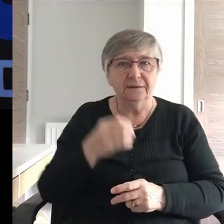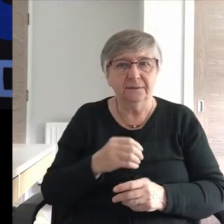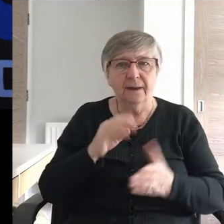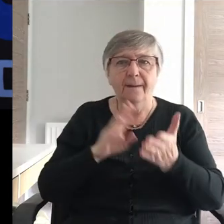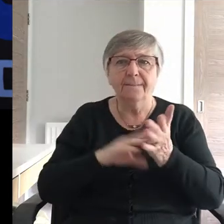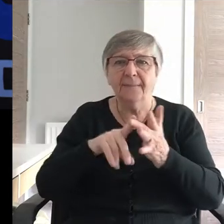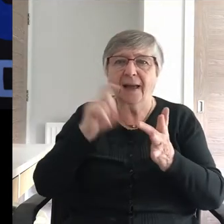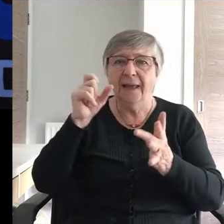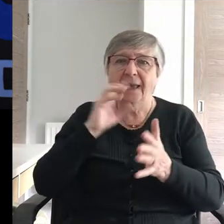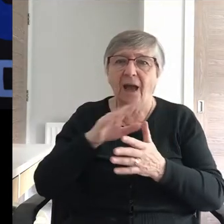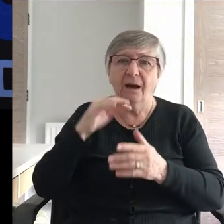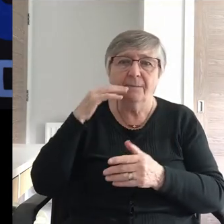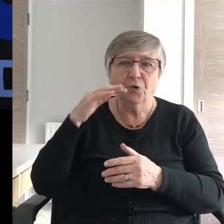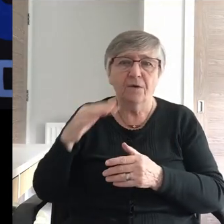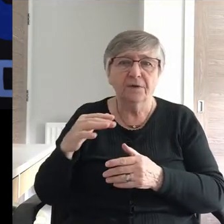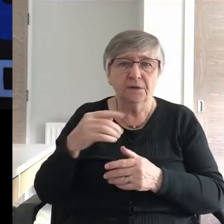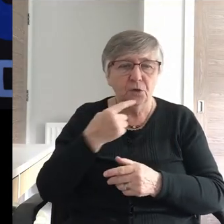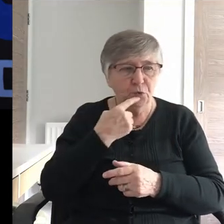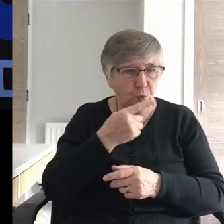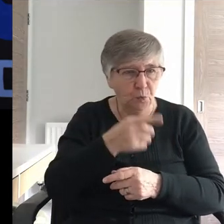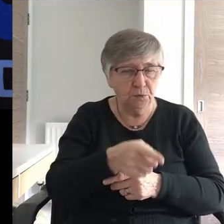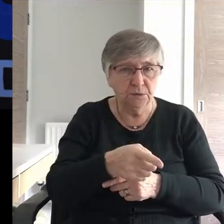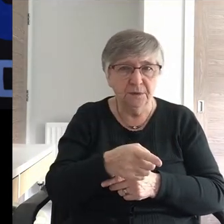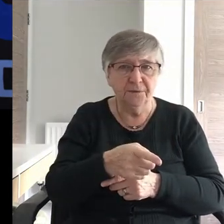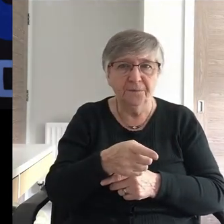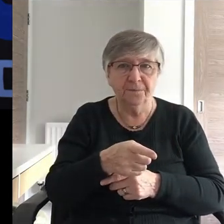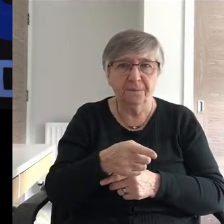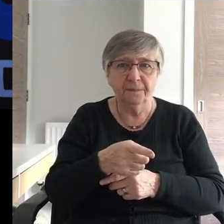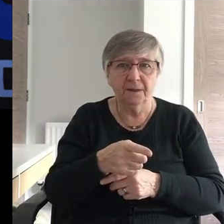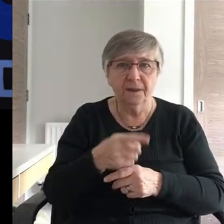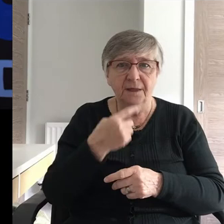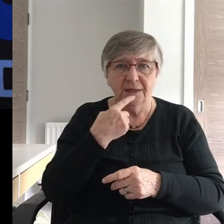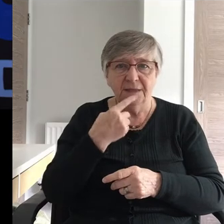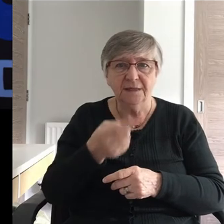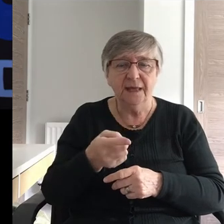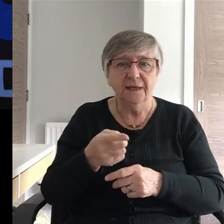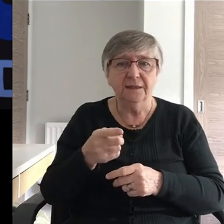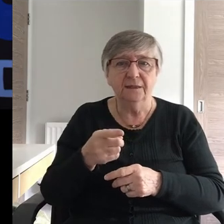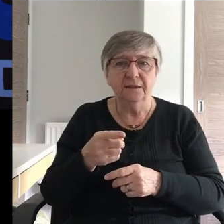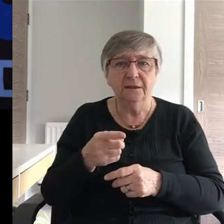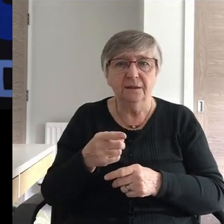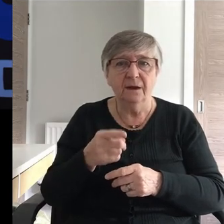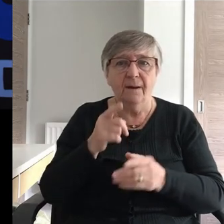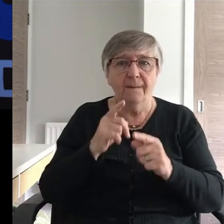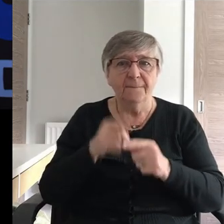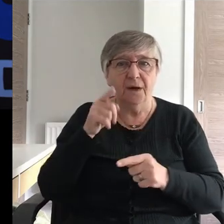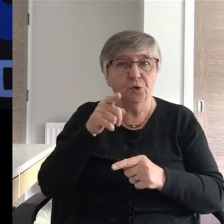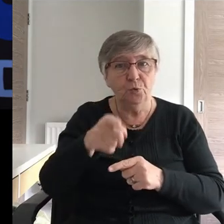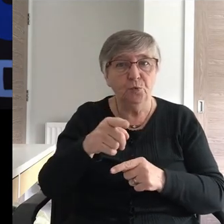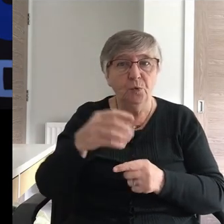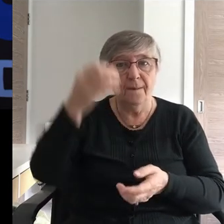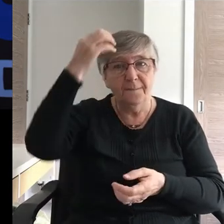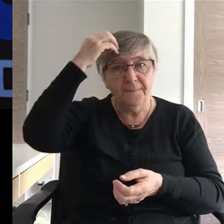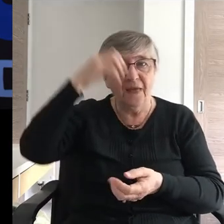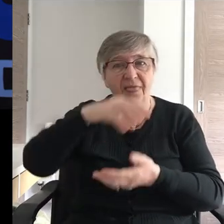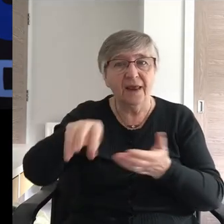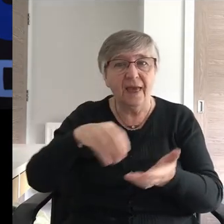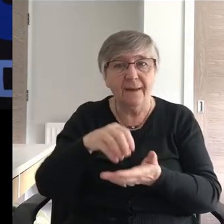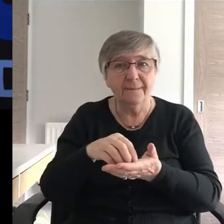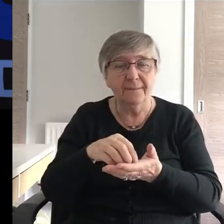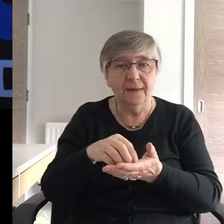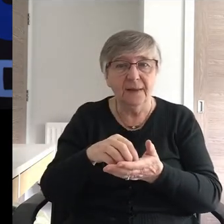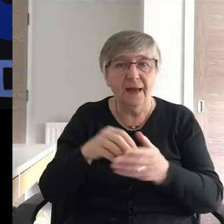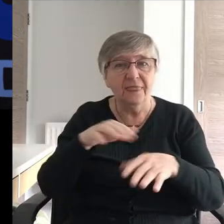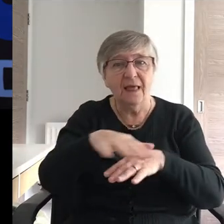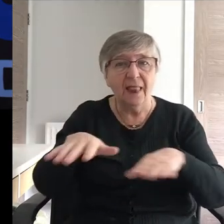Micah foretold it, chapter 5, verse 2 to 4, quoted in Matthew. "But you, Bethlehem, in the land